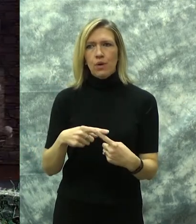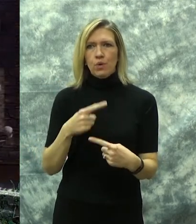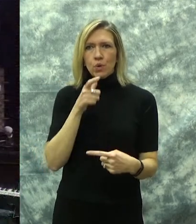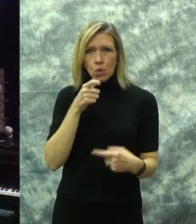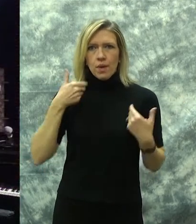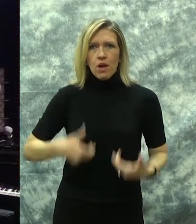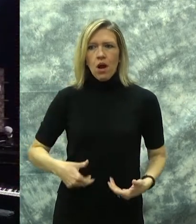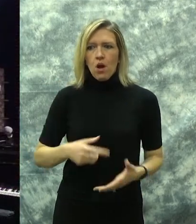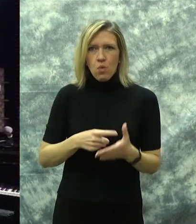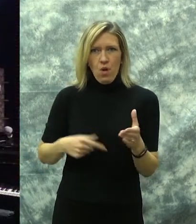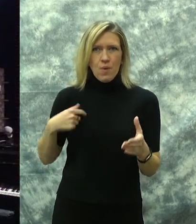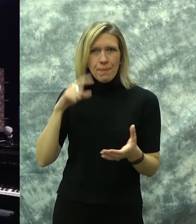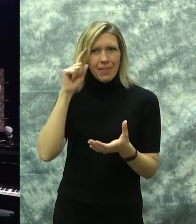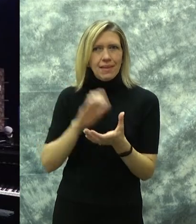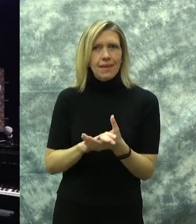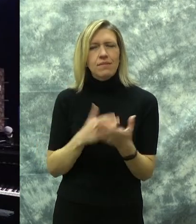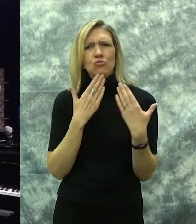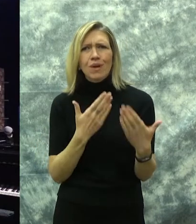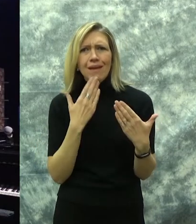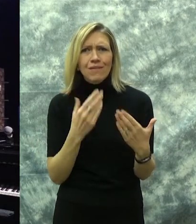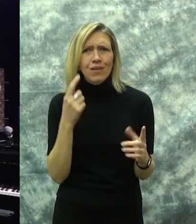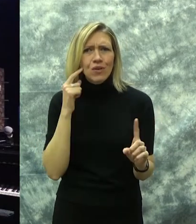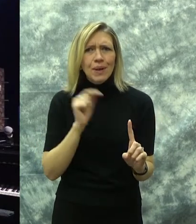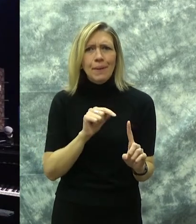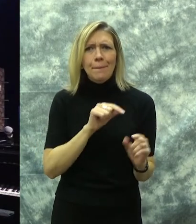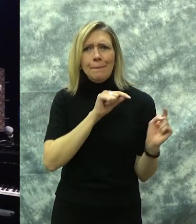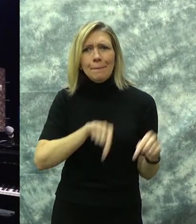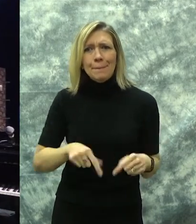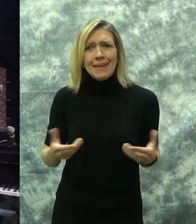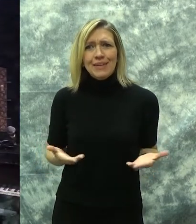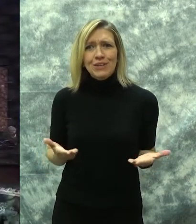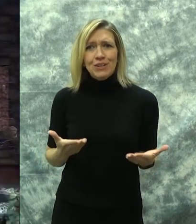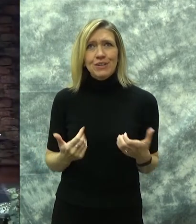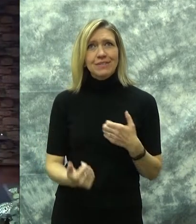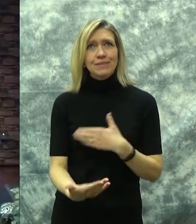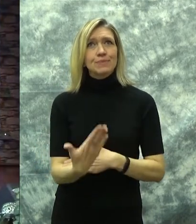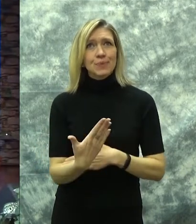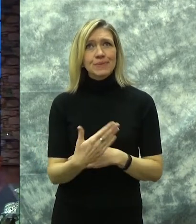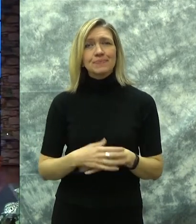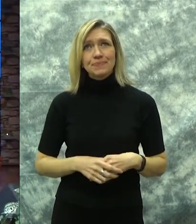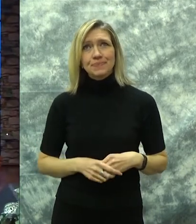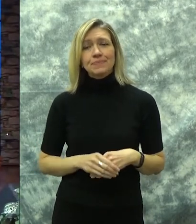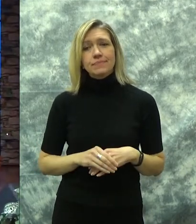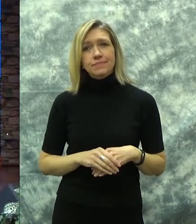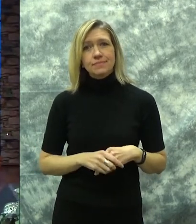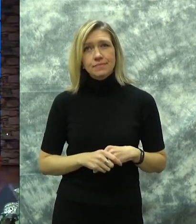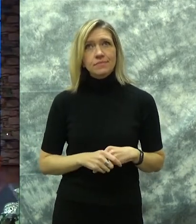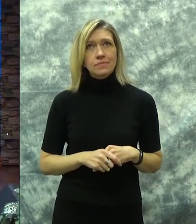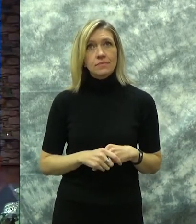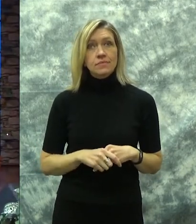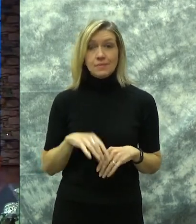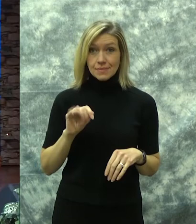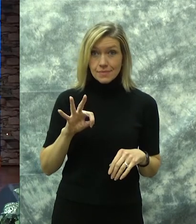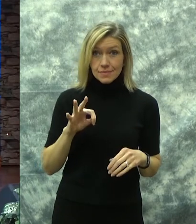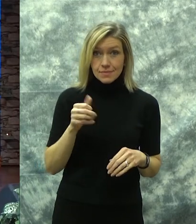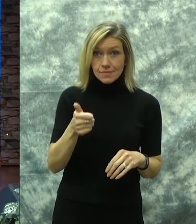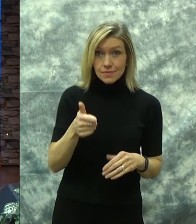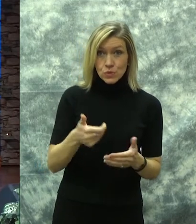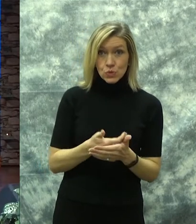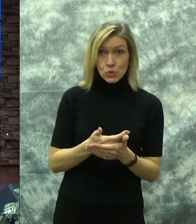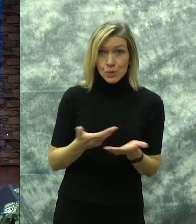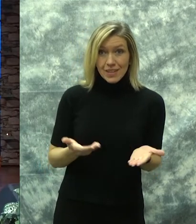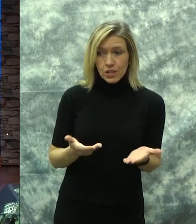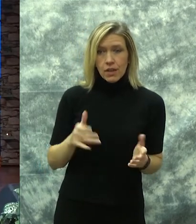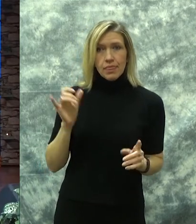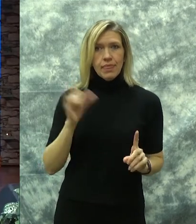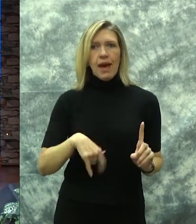to have him here with us today. And if you're new here, that's what Mile High Church is all